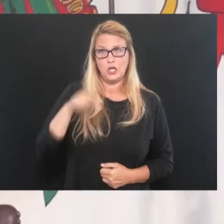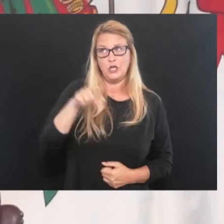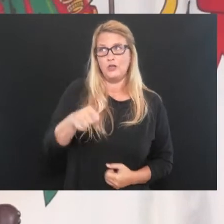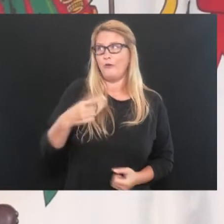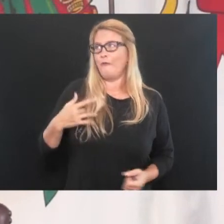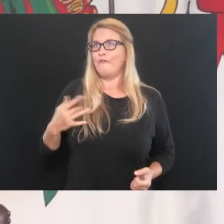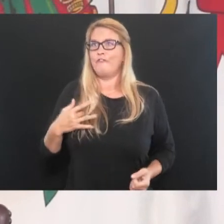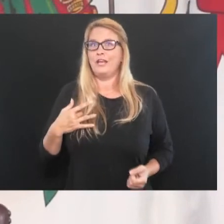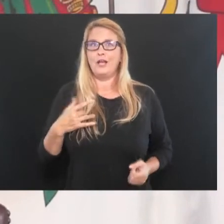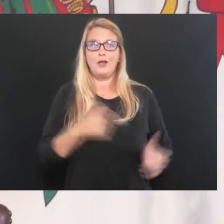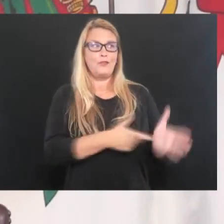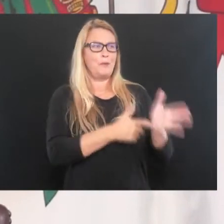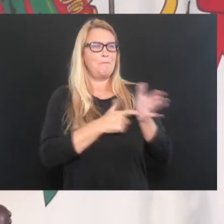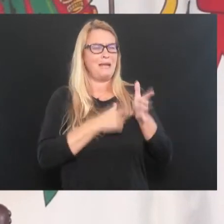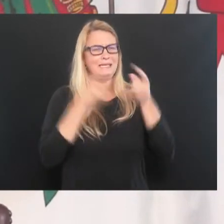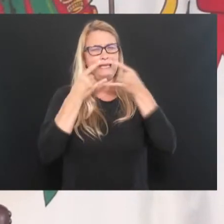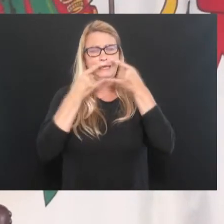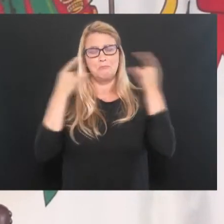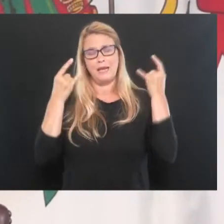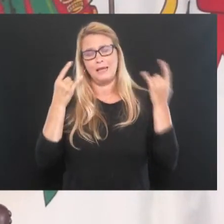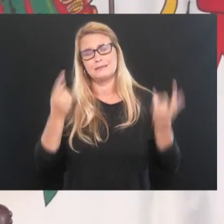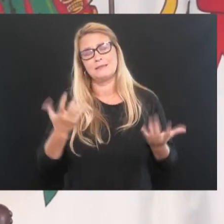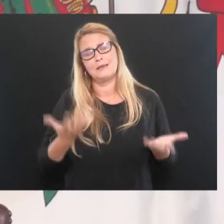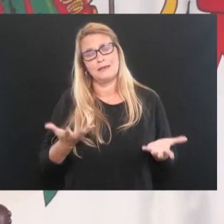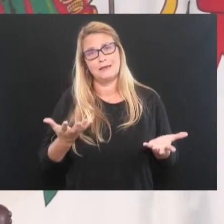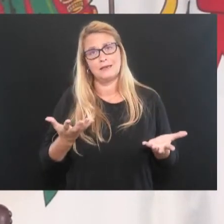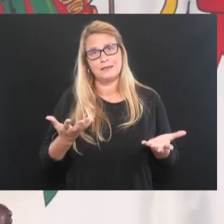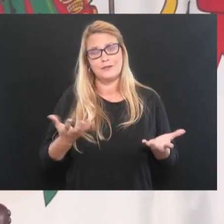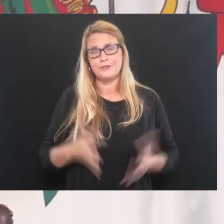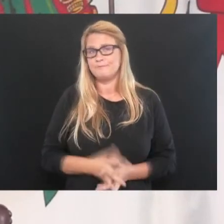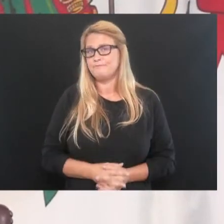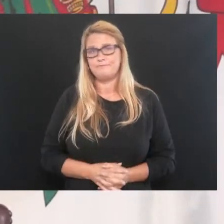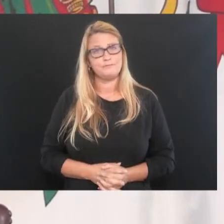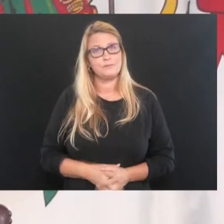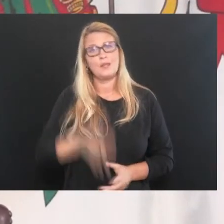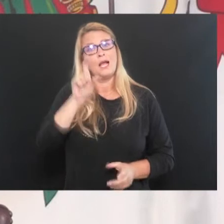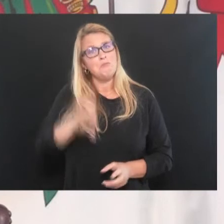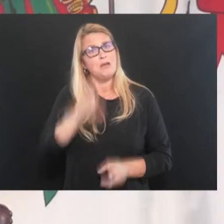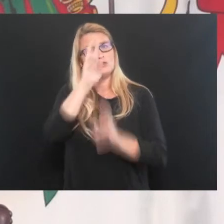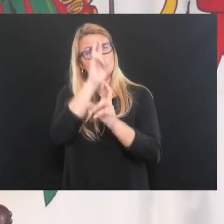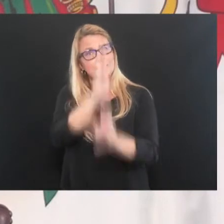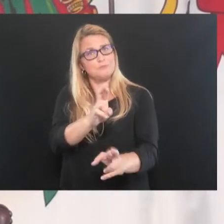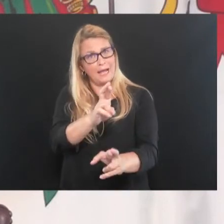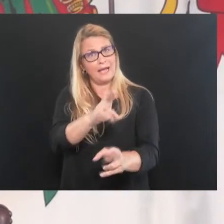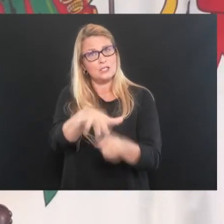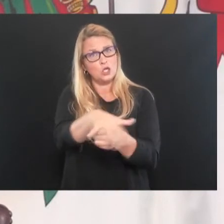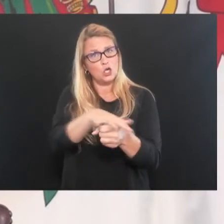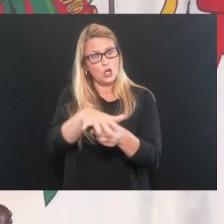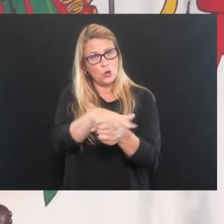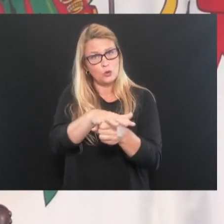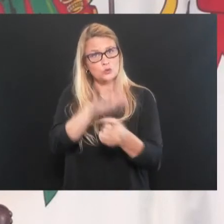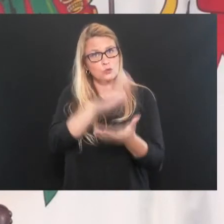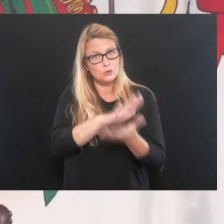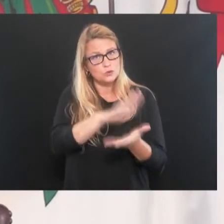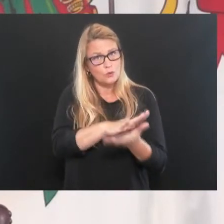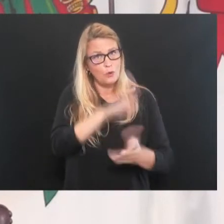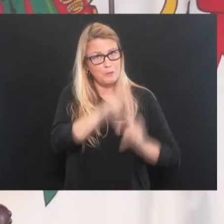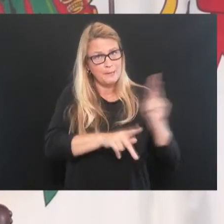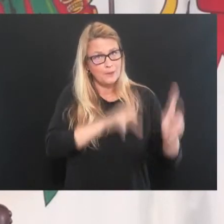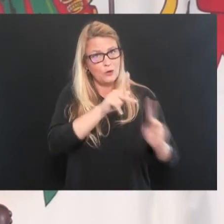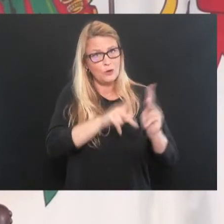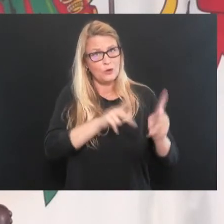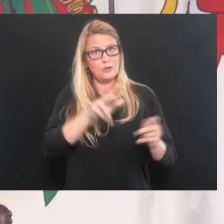they are mandating masks. We need to be respectful of our local school officials, whether it be